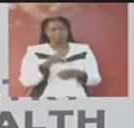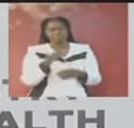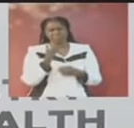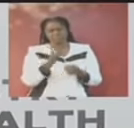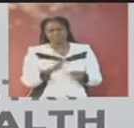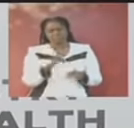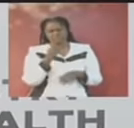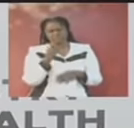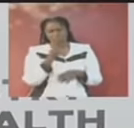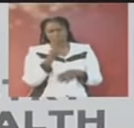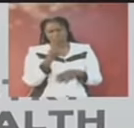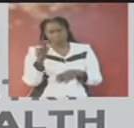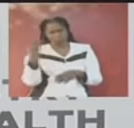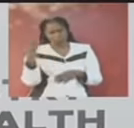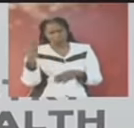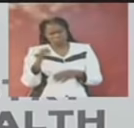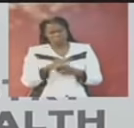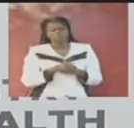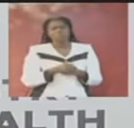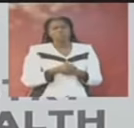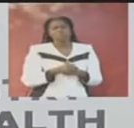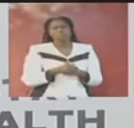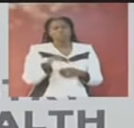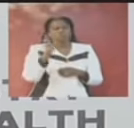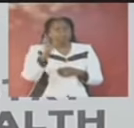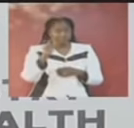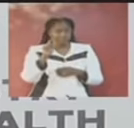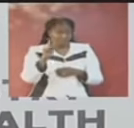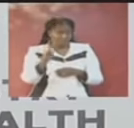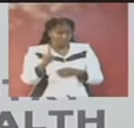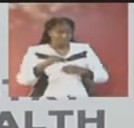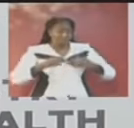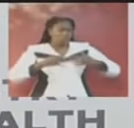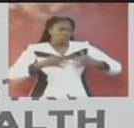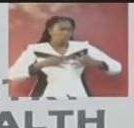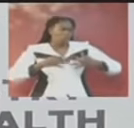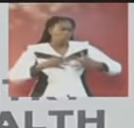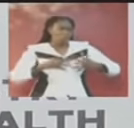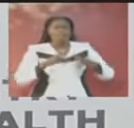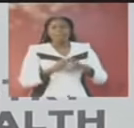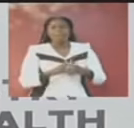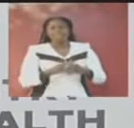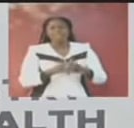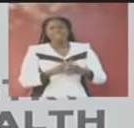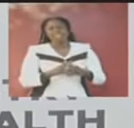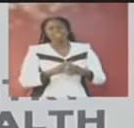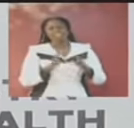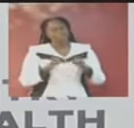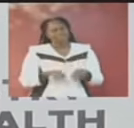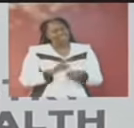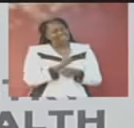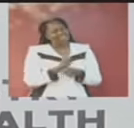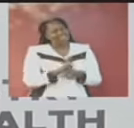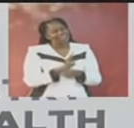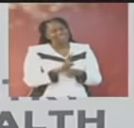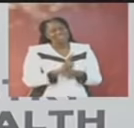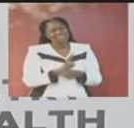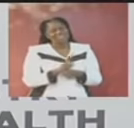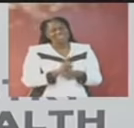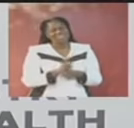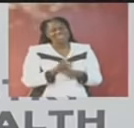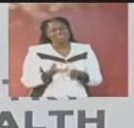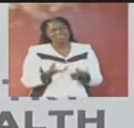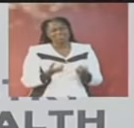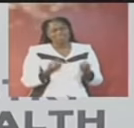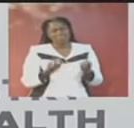at present we have 91 ventilators for use in the parallel healthcare system that can be operationalized